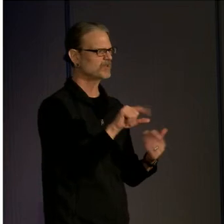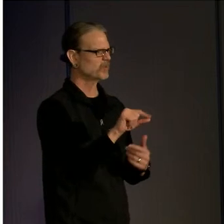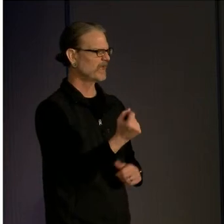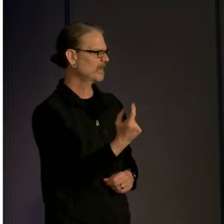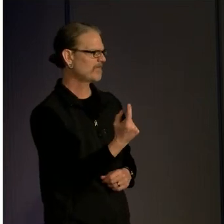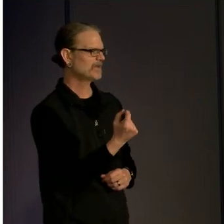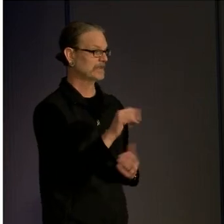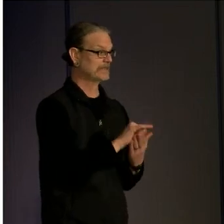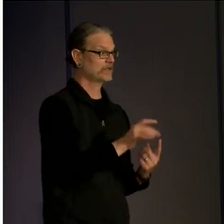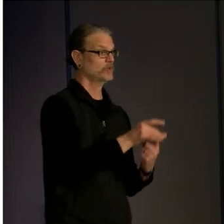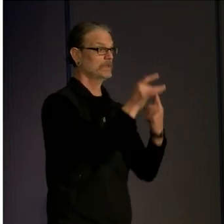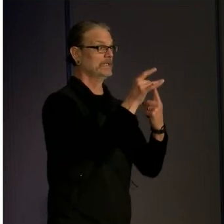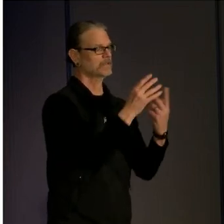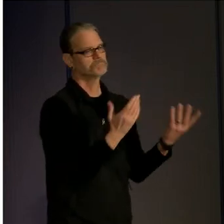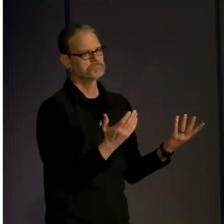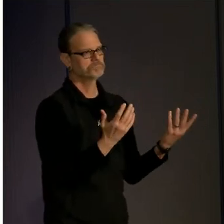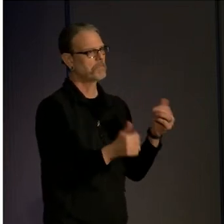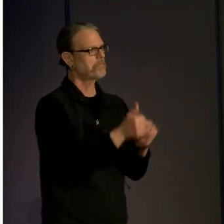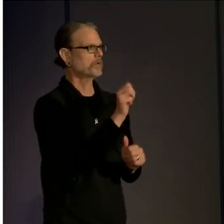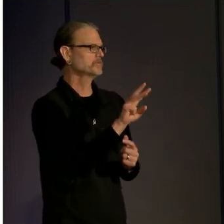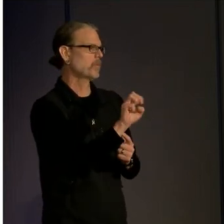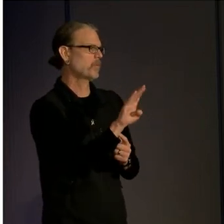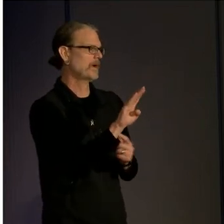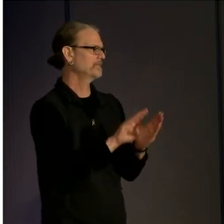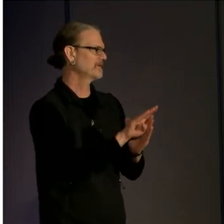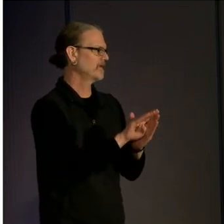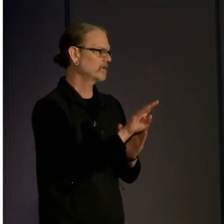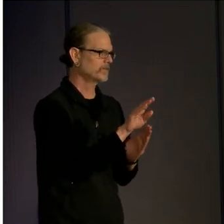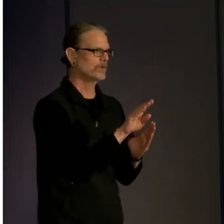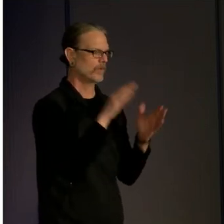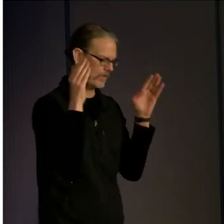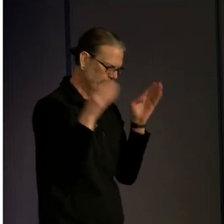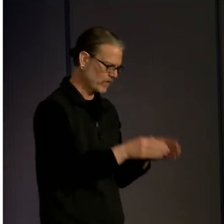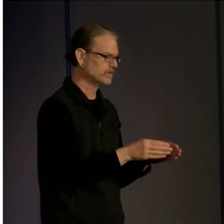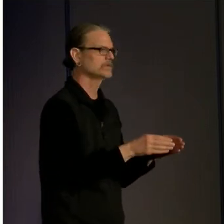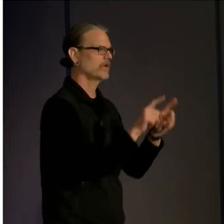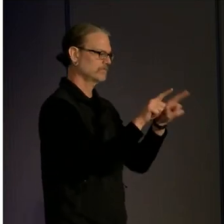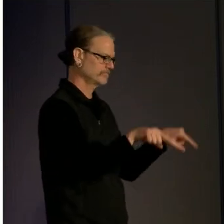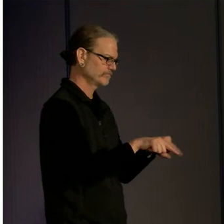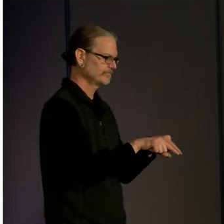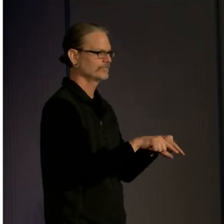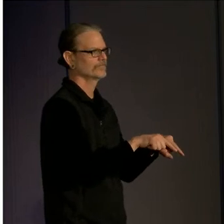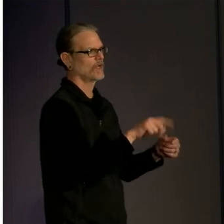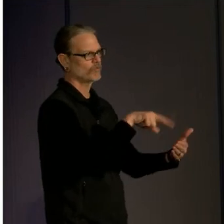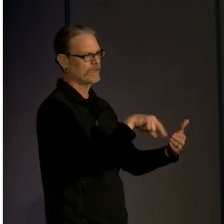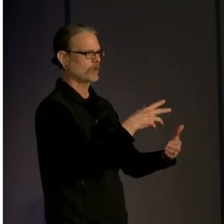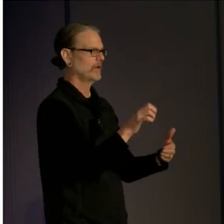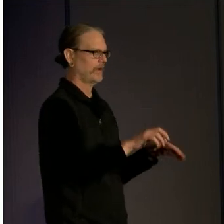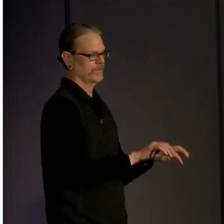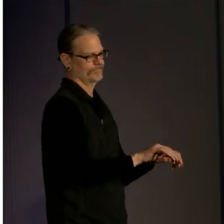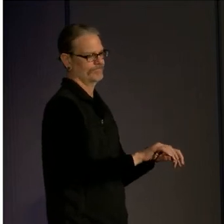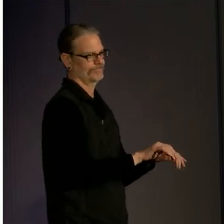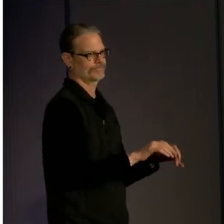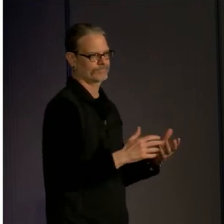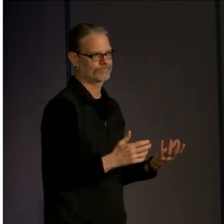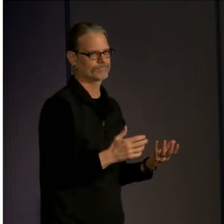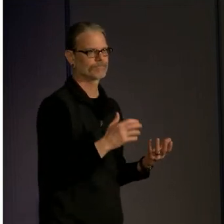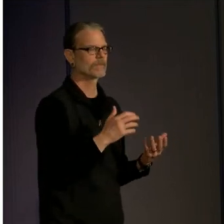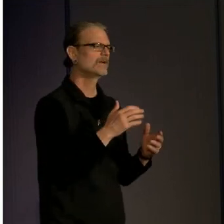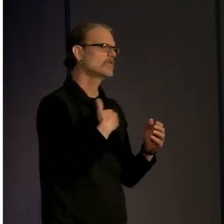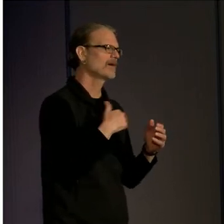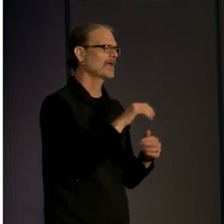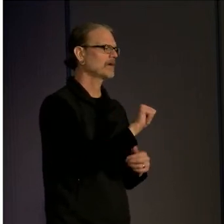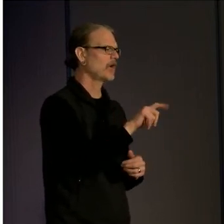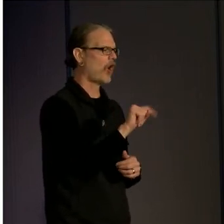I think most of web development was focused on screen readers and keyboard developments. And of course, that includes things like alt text and headings